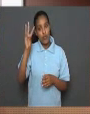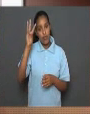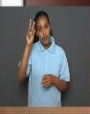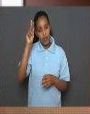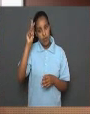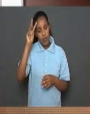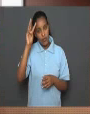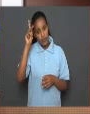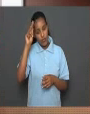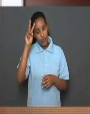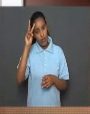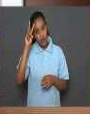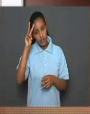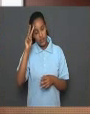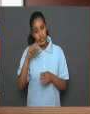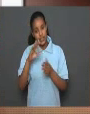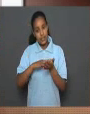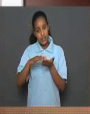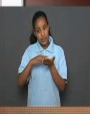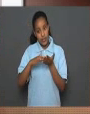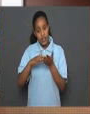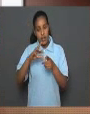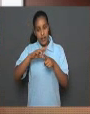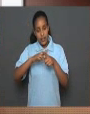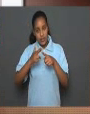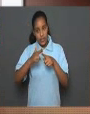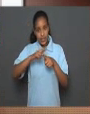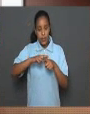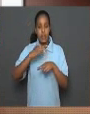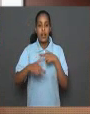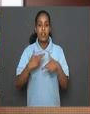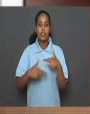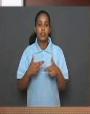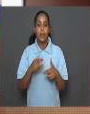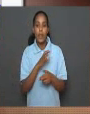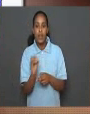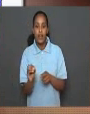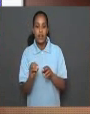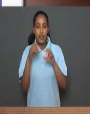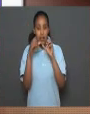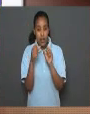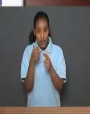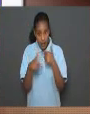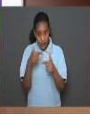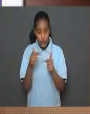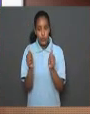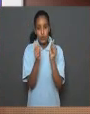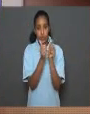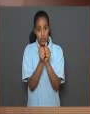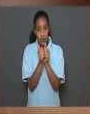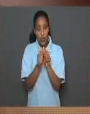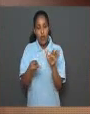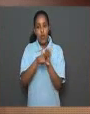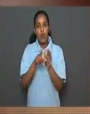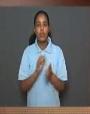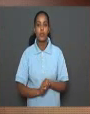Vogt studied reversible reactions and came up with this